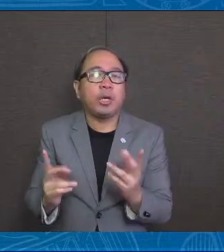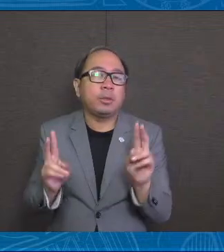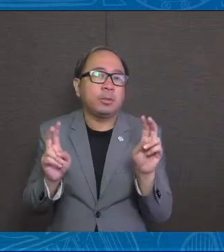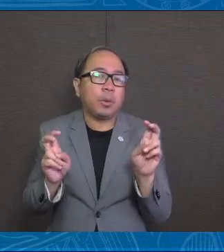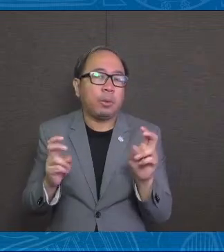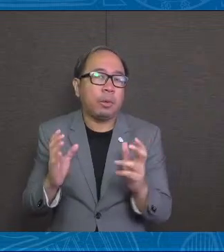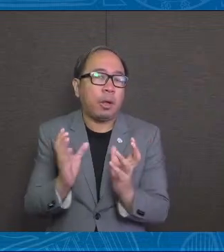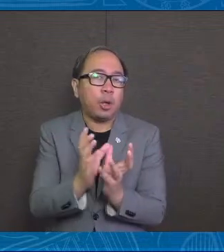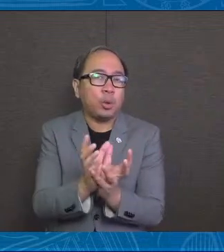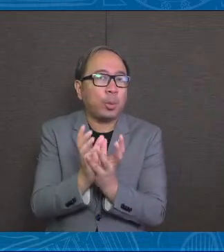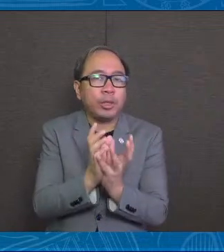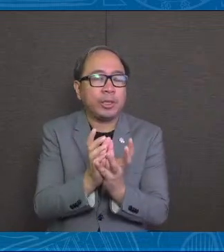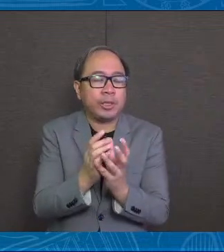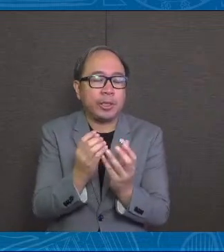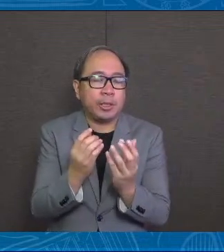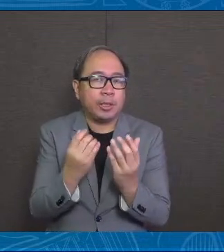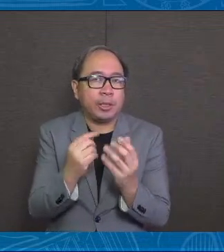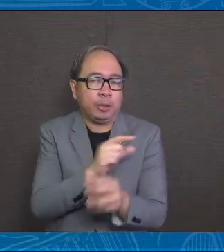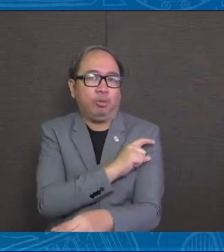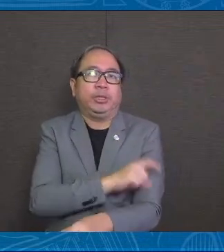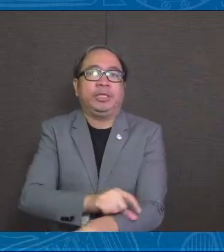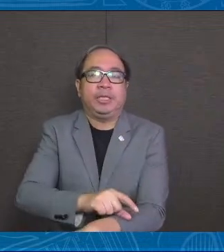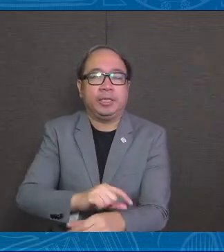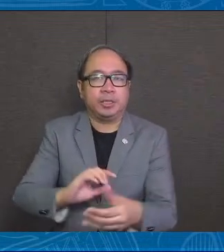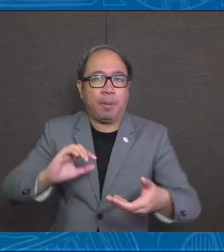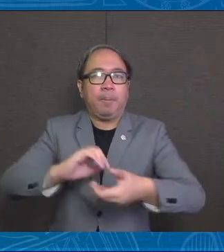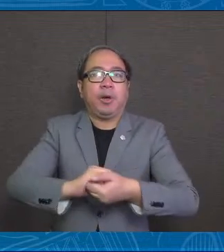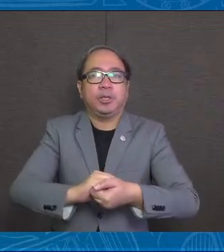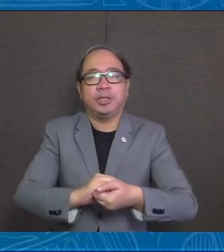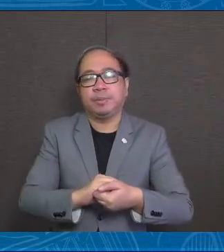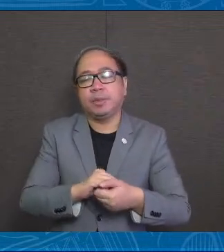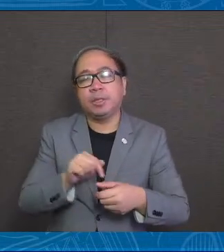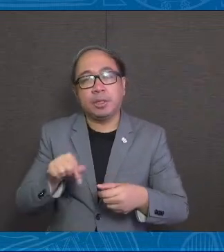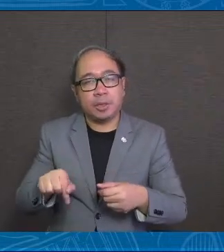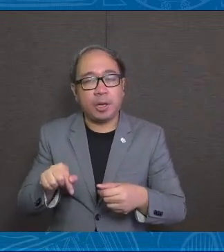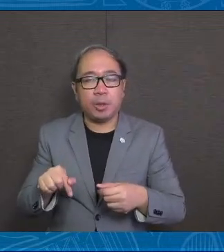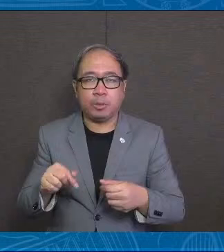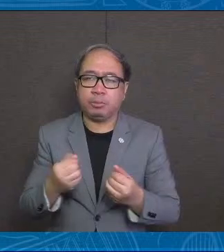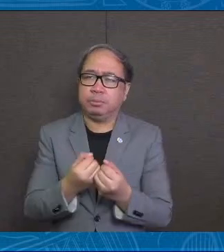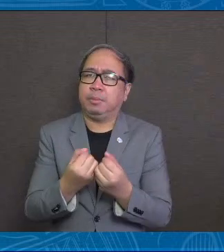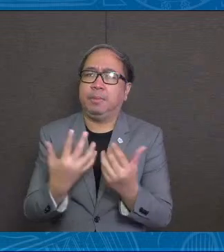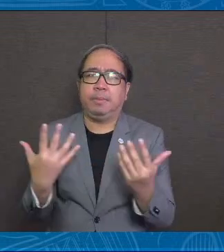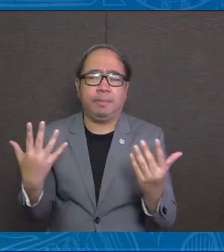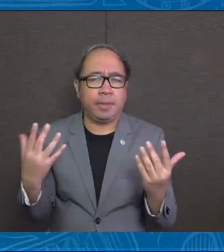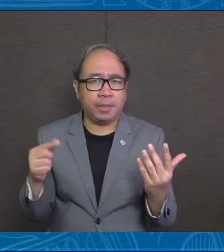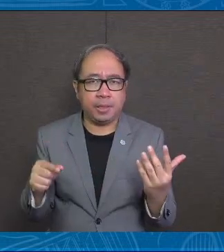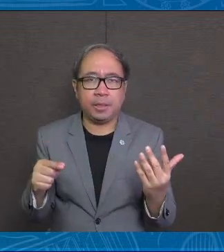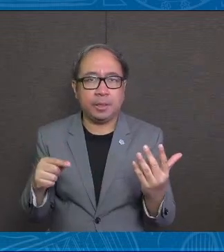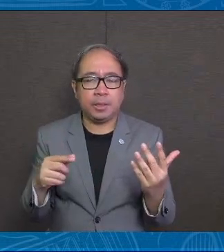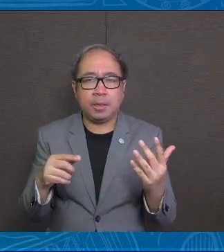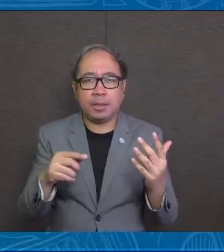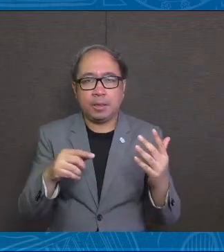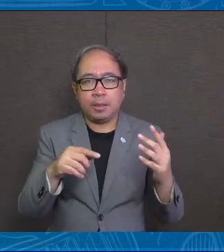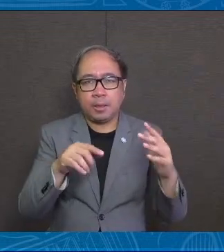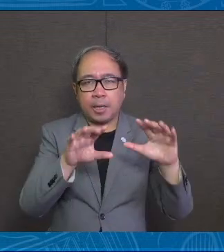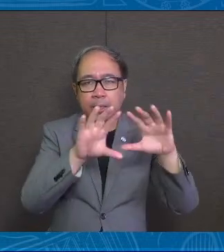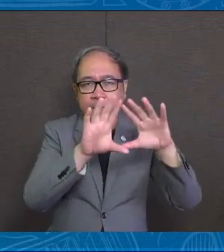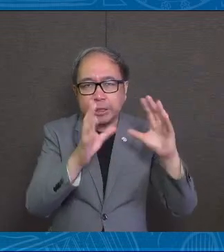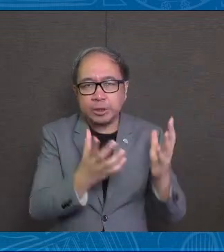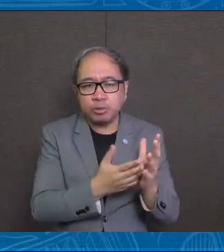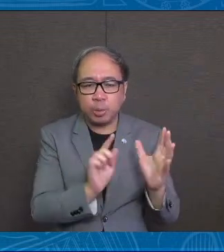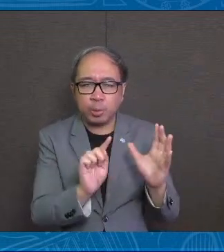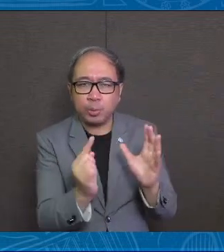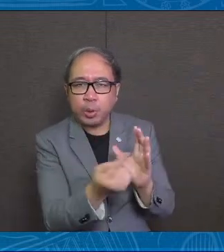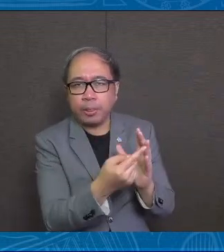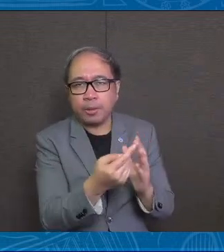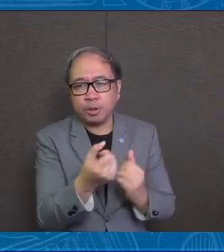Partnership program, CRPP. This has many international donors supporting,